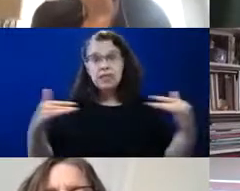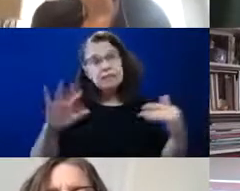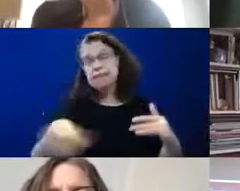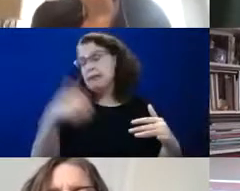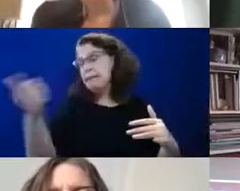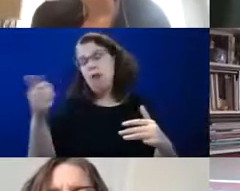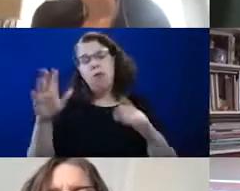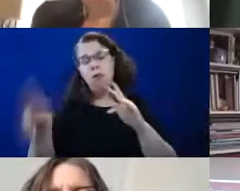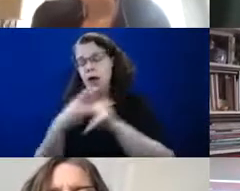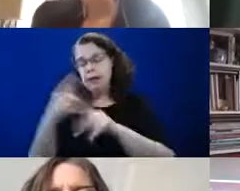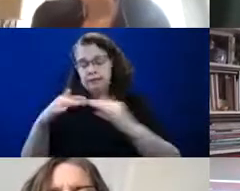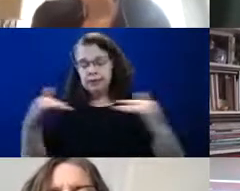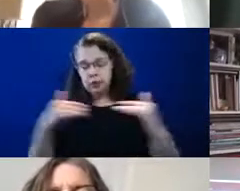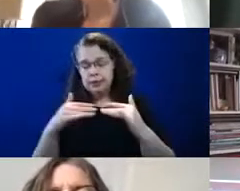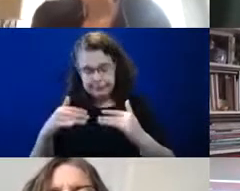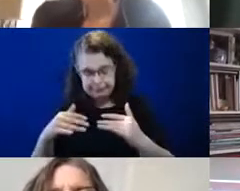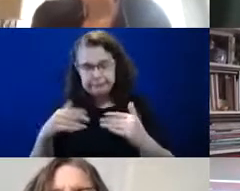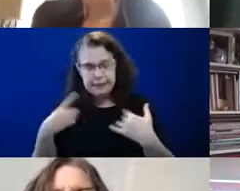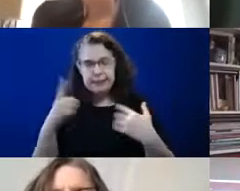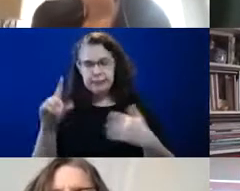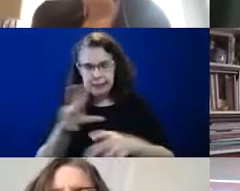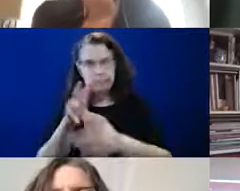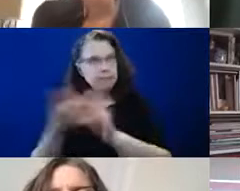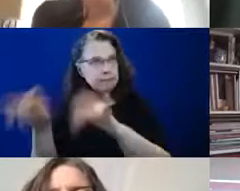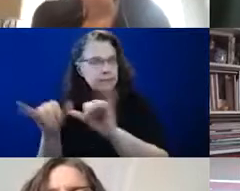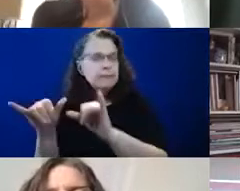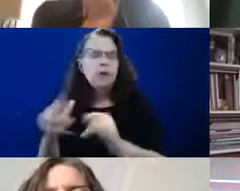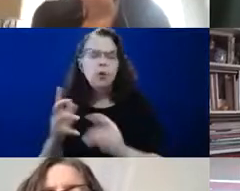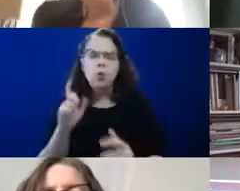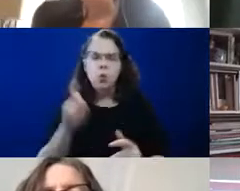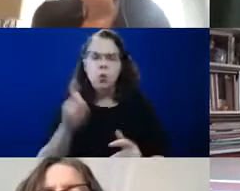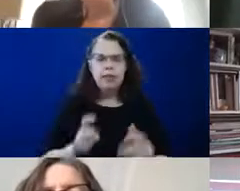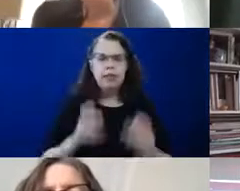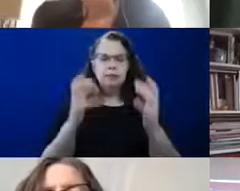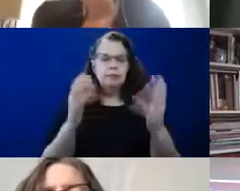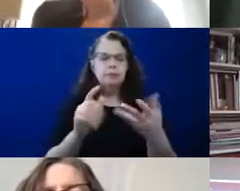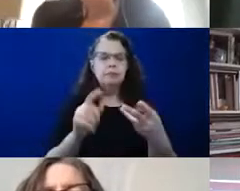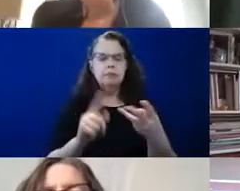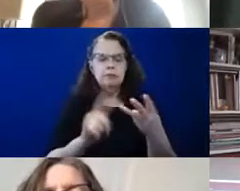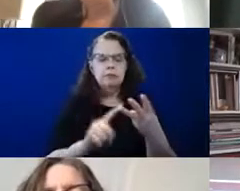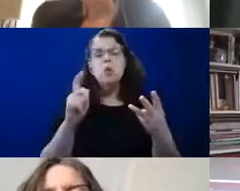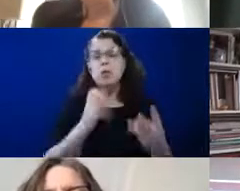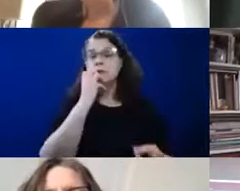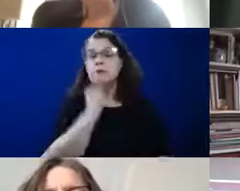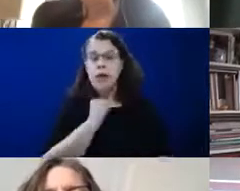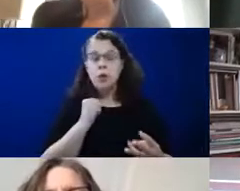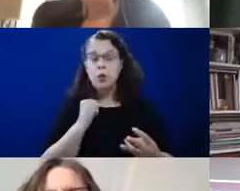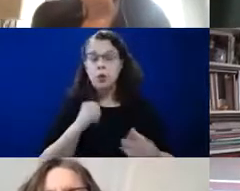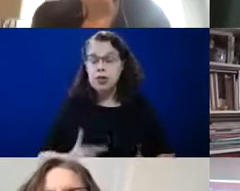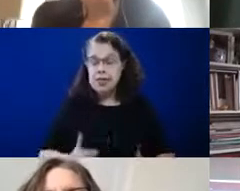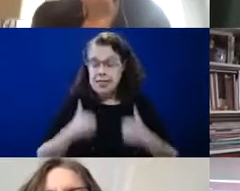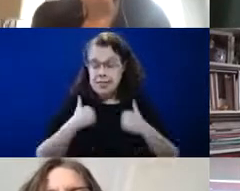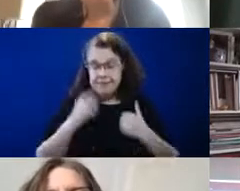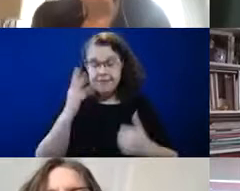diversity. That we need to value lived experiences of people with disabilities,